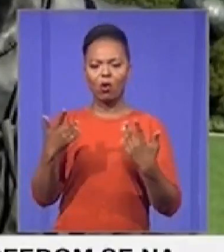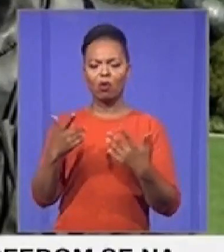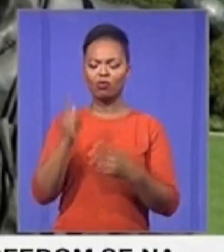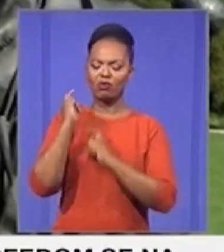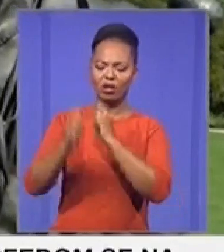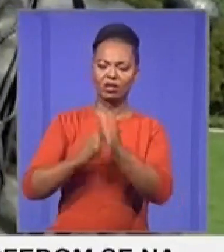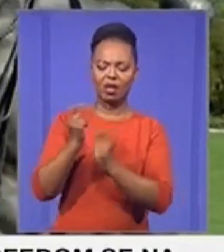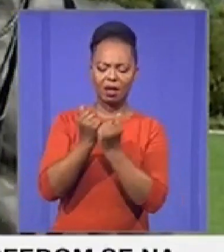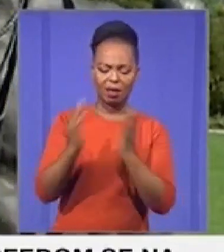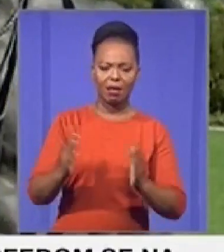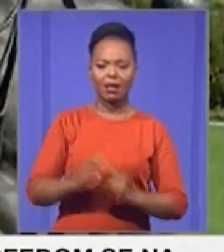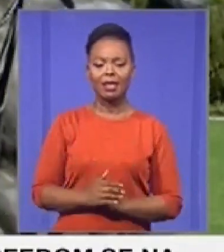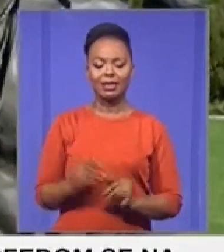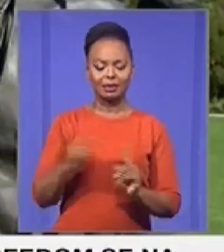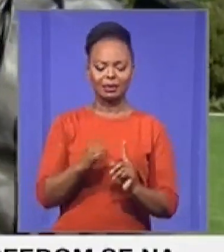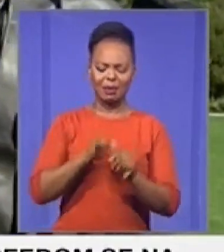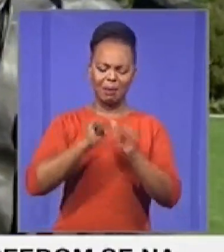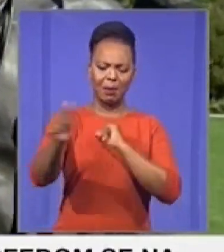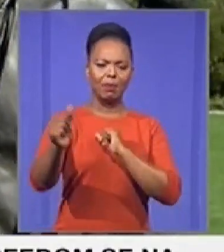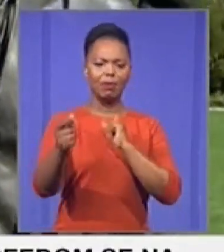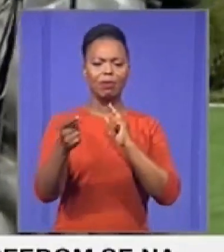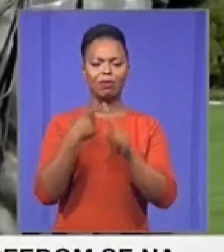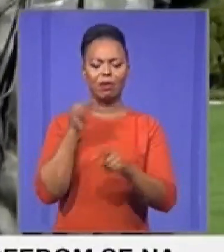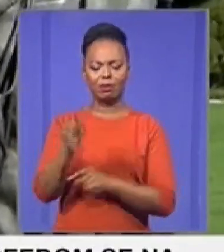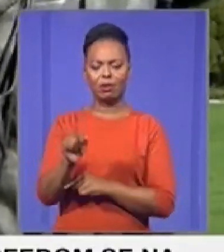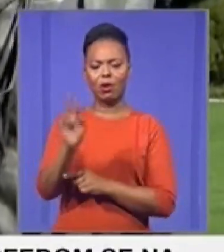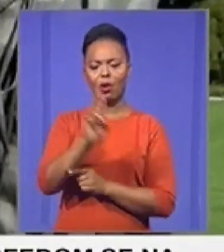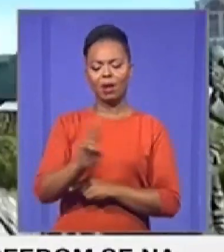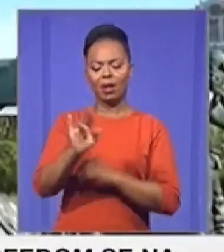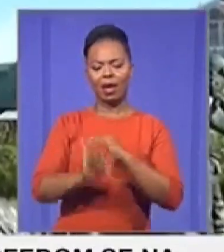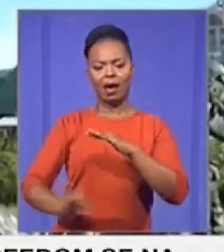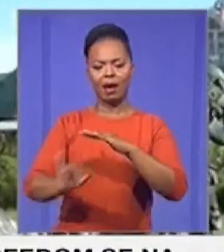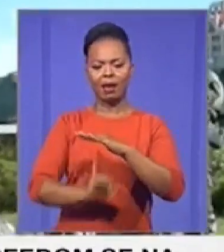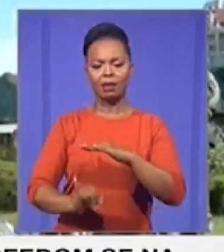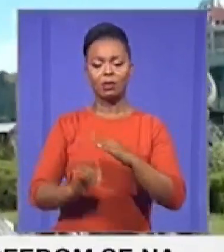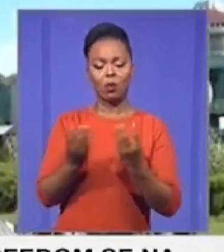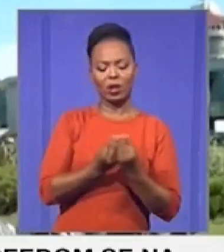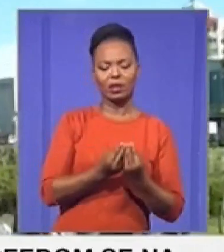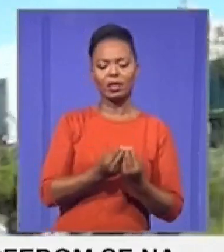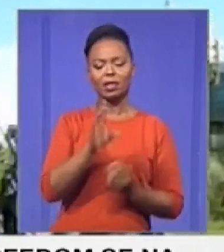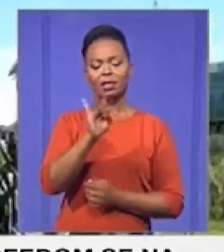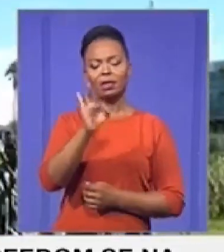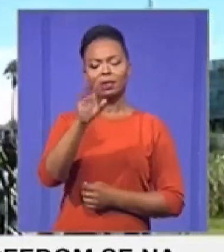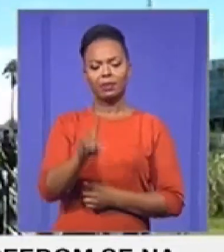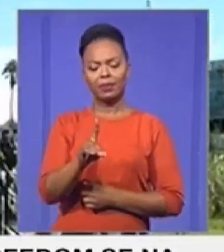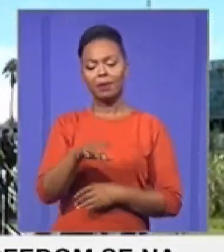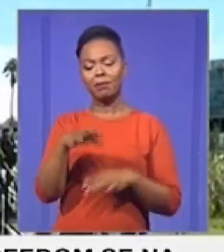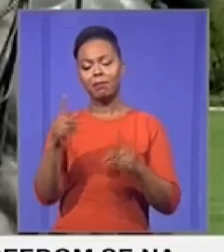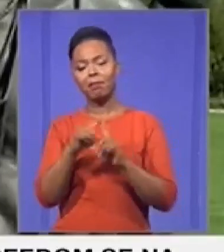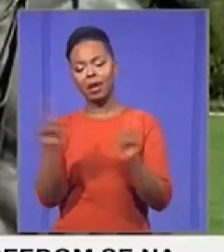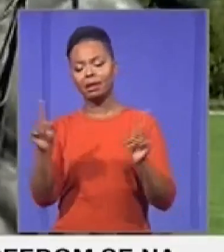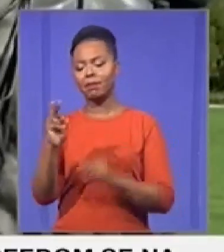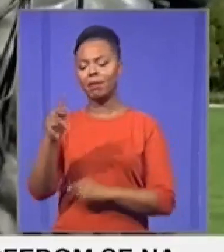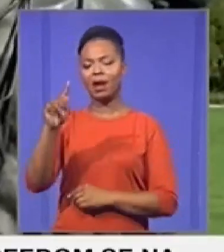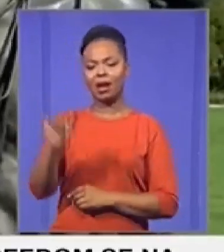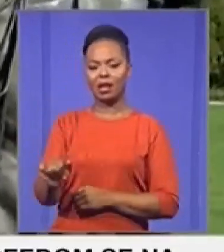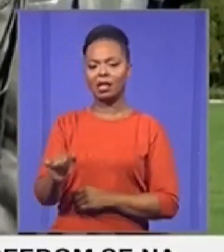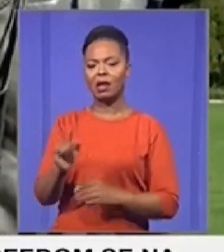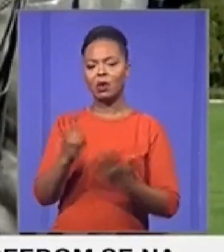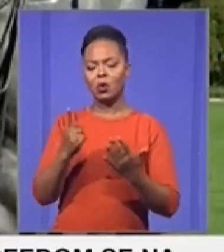He escaped in Robben Island together with David Stearman there. So unfortunately, Makana, he didn't make it. He